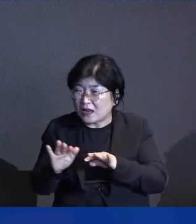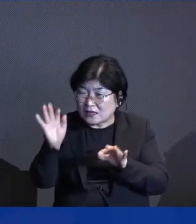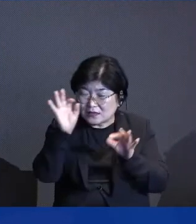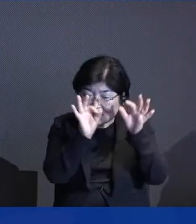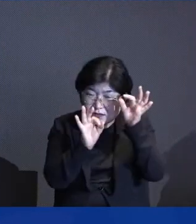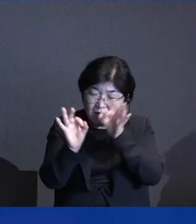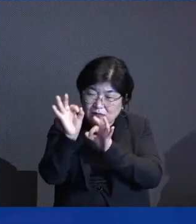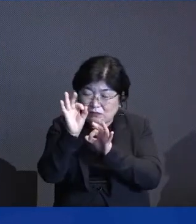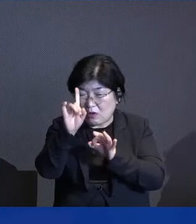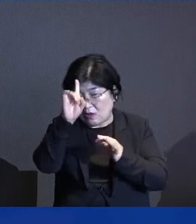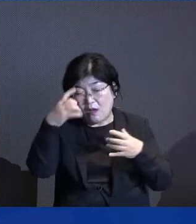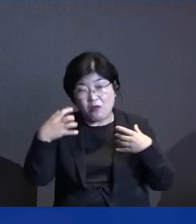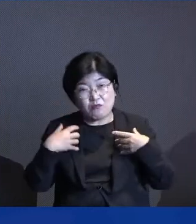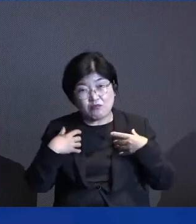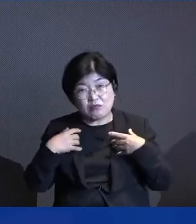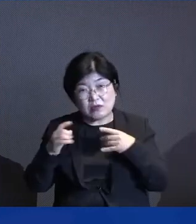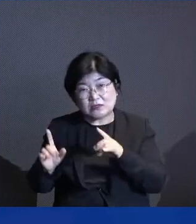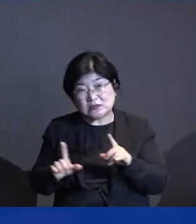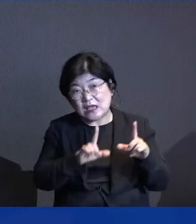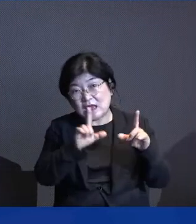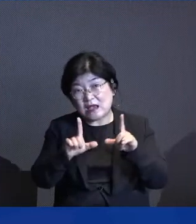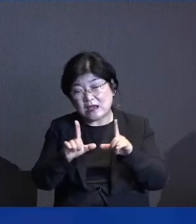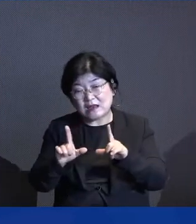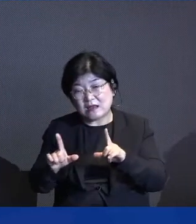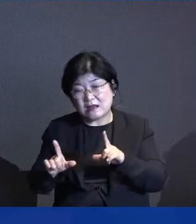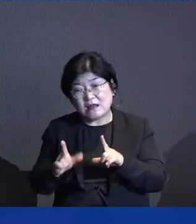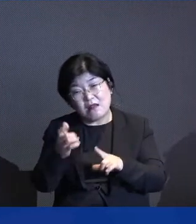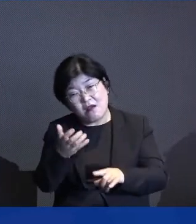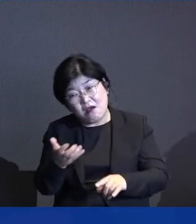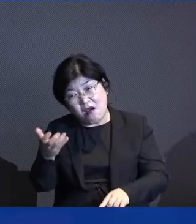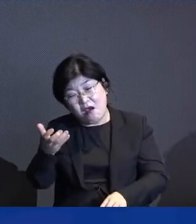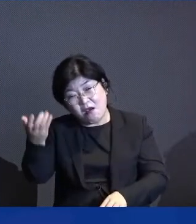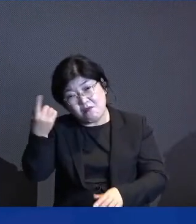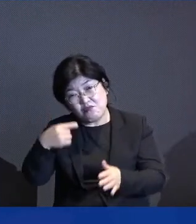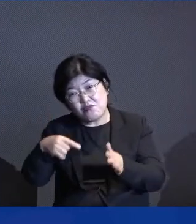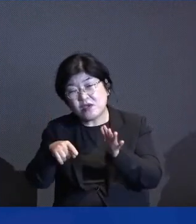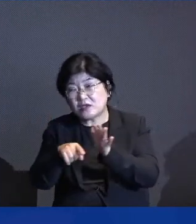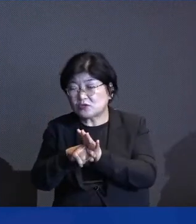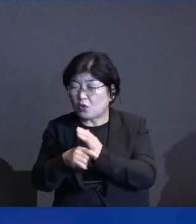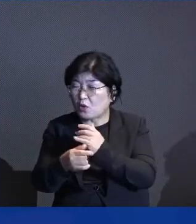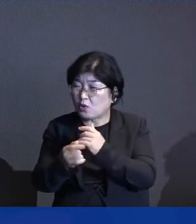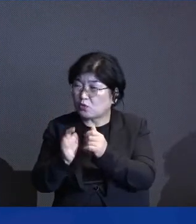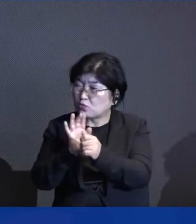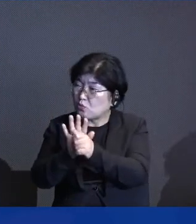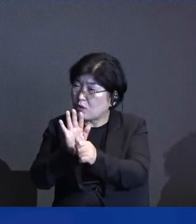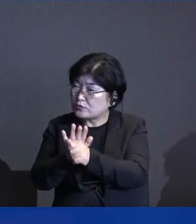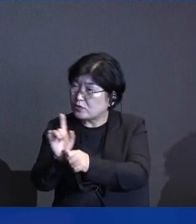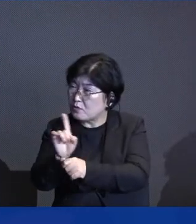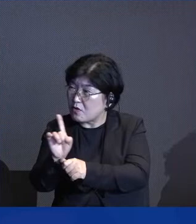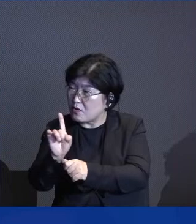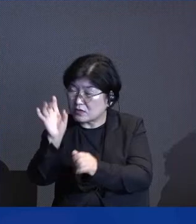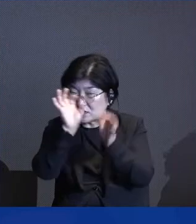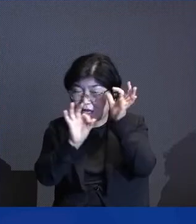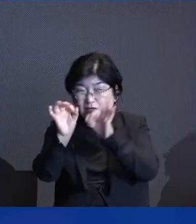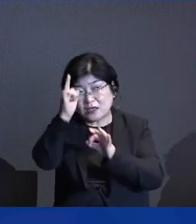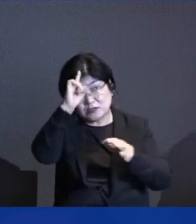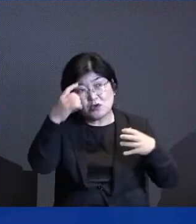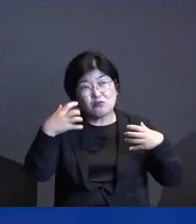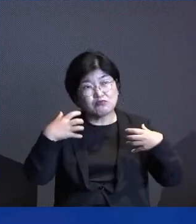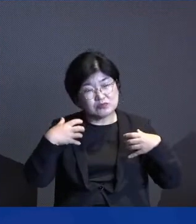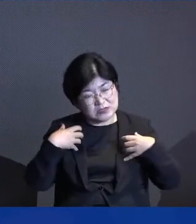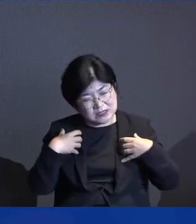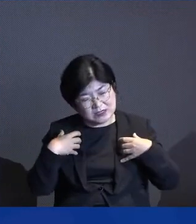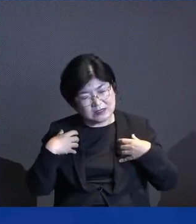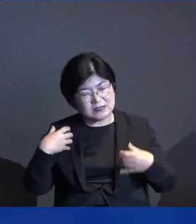life, to be able to participate more in the society and to enjoy